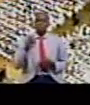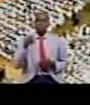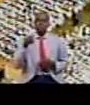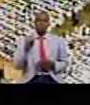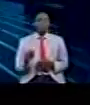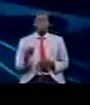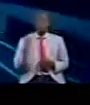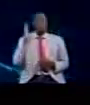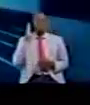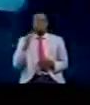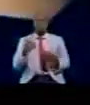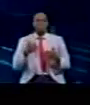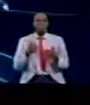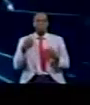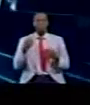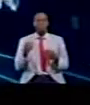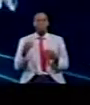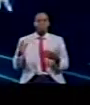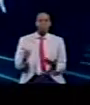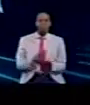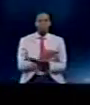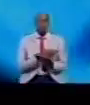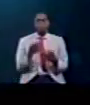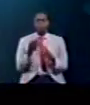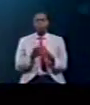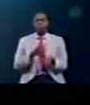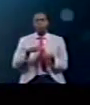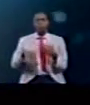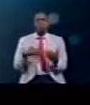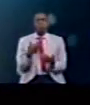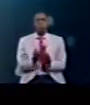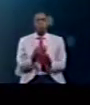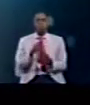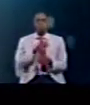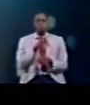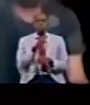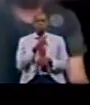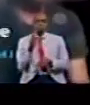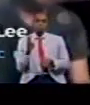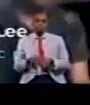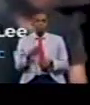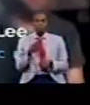so nice unto us. Father, you are so good unto us.